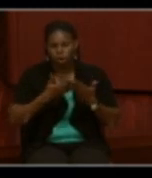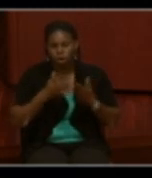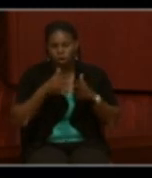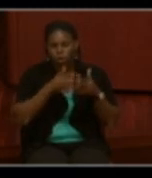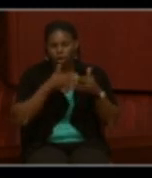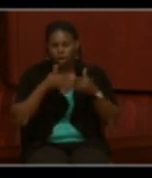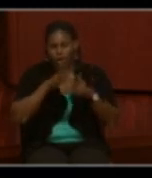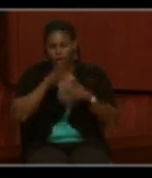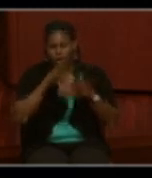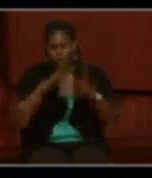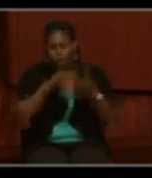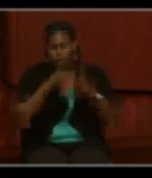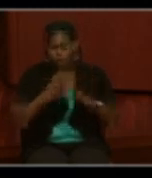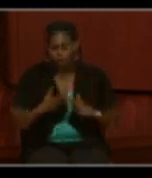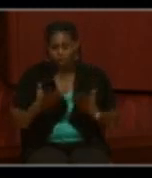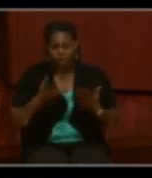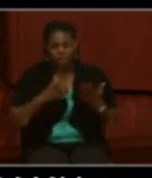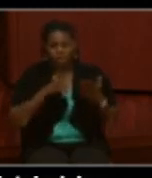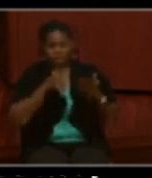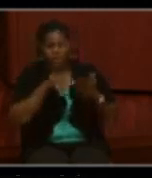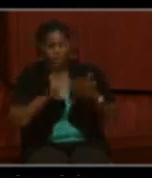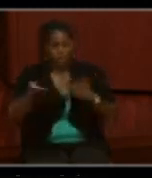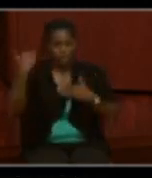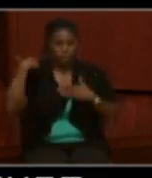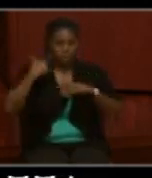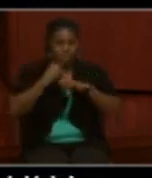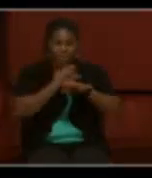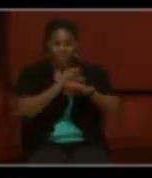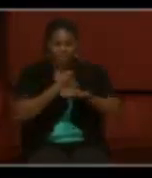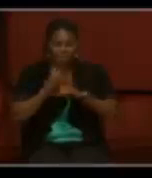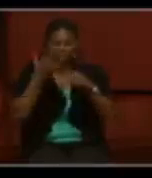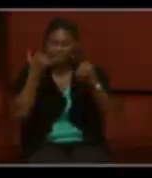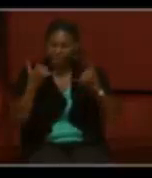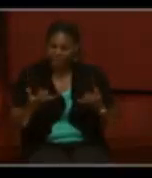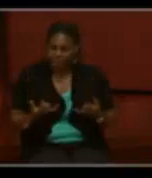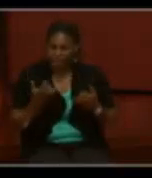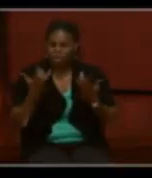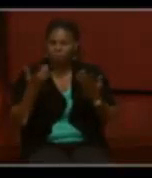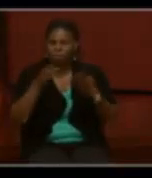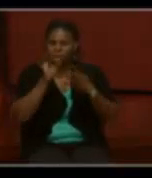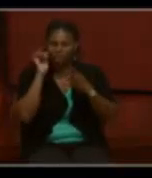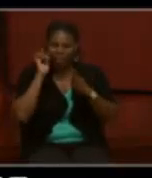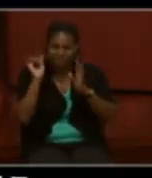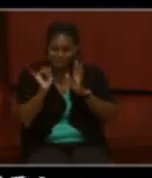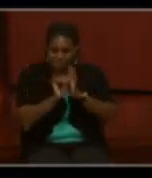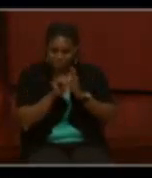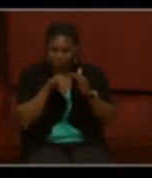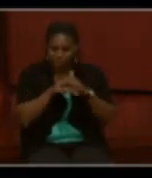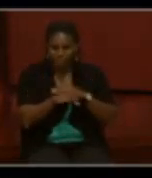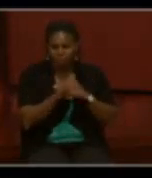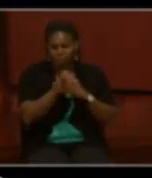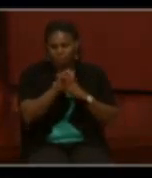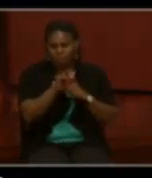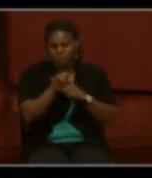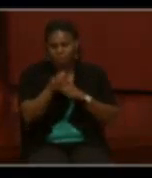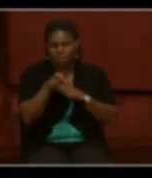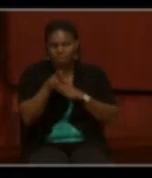meaning individuals who were formerly enslaved are now being counted and identified in the census for the first